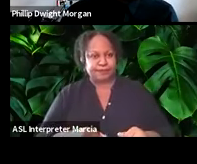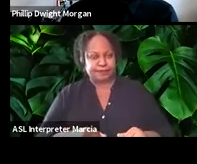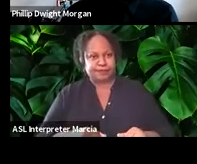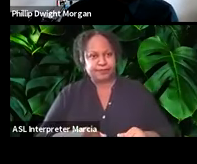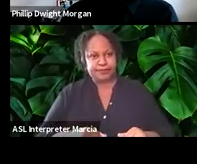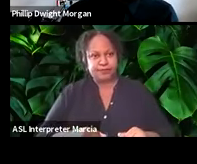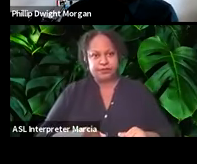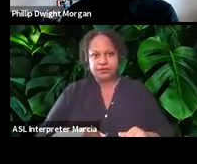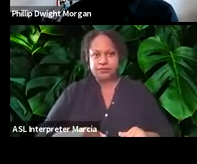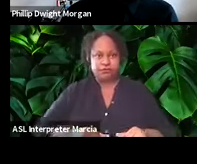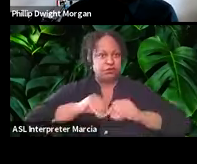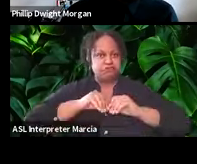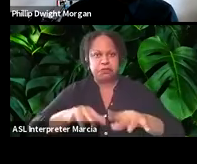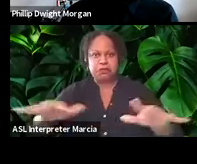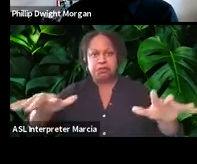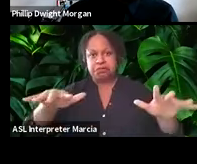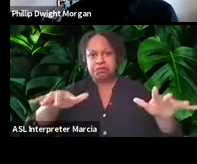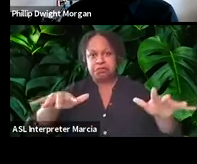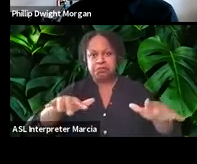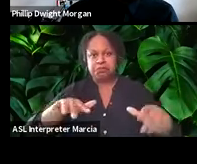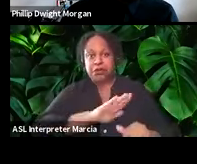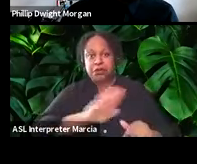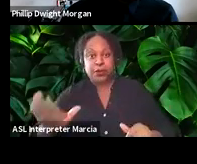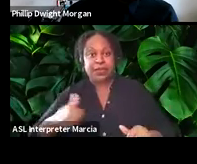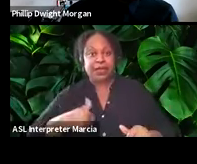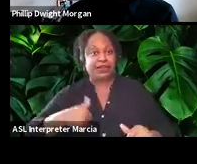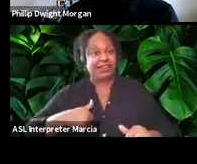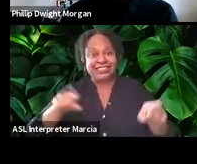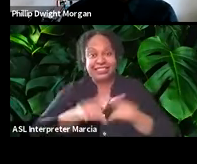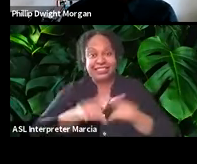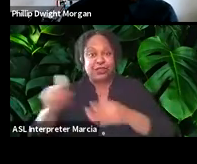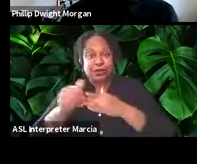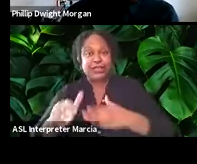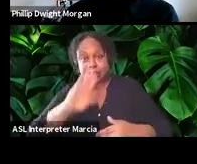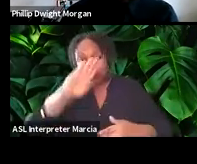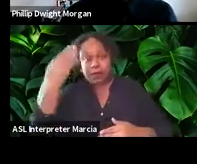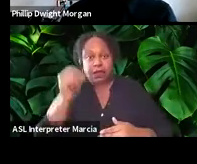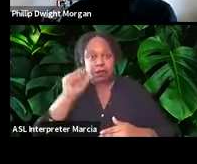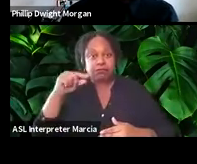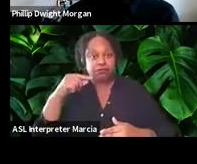as rampant throughout Canada as any other type of leadership.